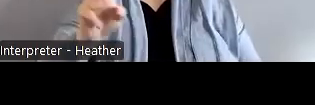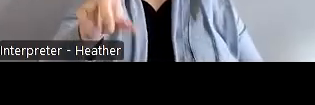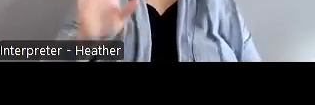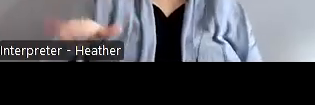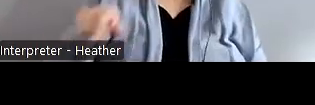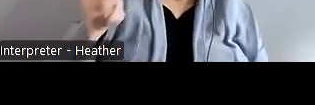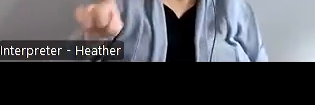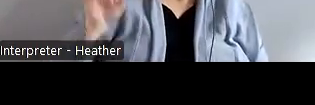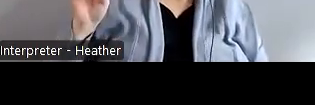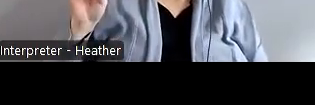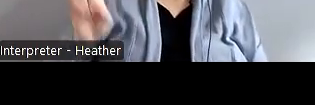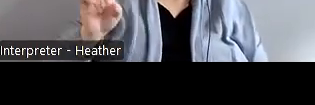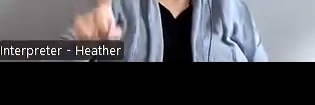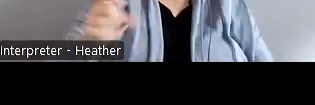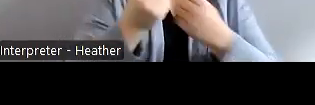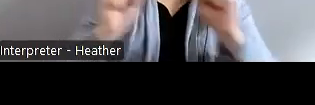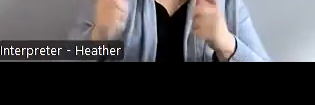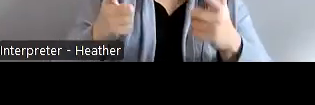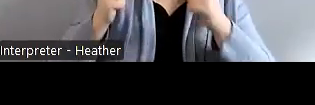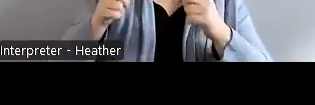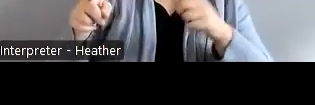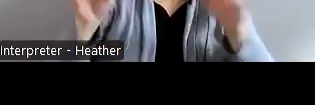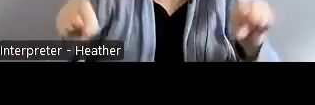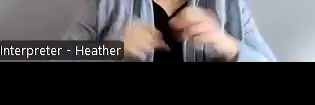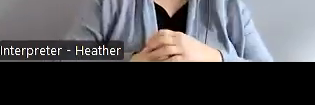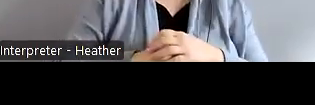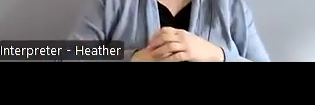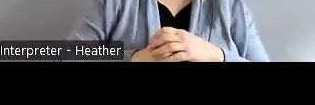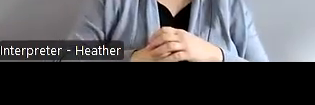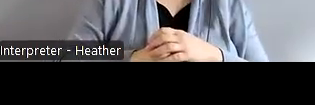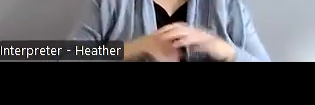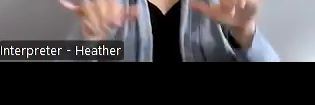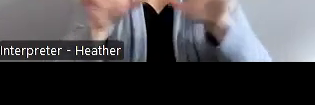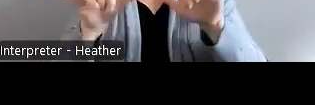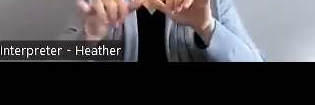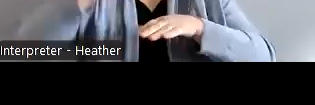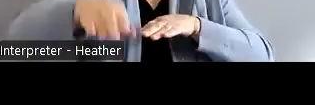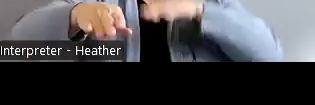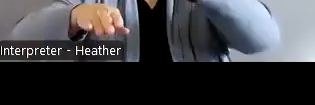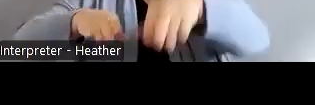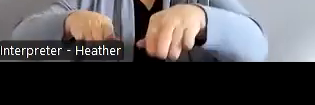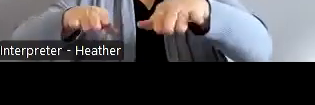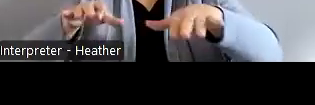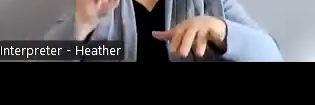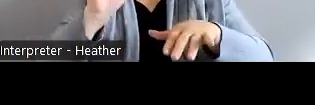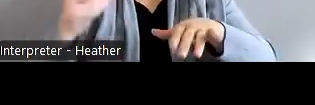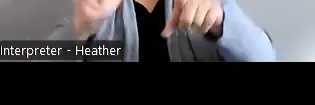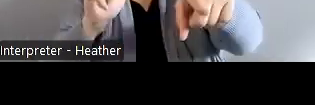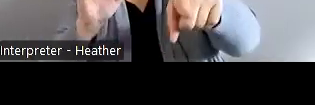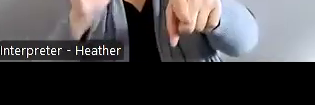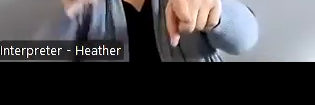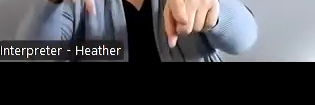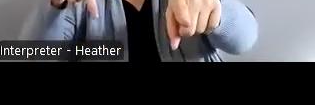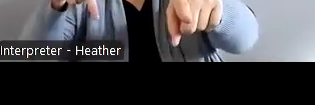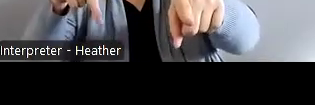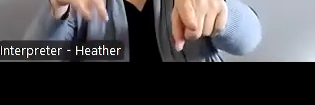want you to walk as safely and as fast as you can, and you measure their gait speed using a tool like the gait mat that has